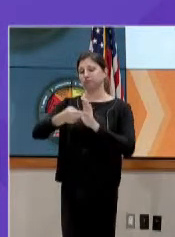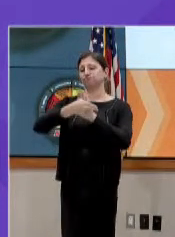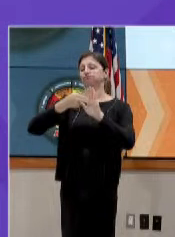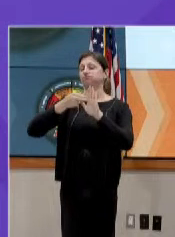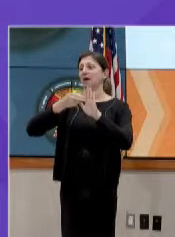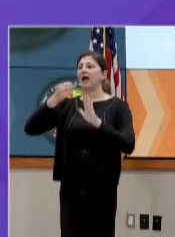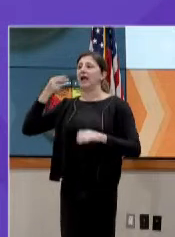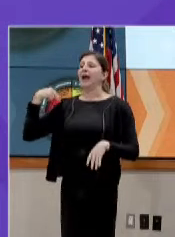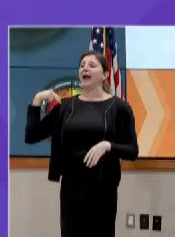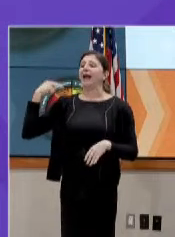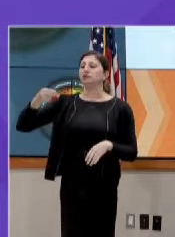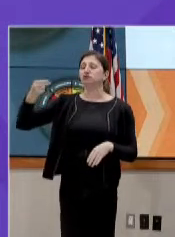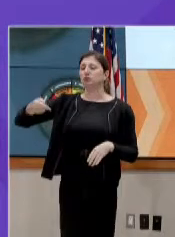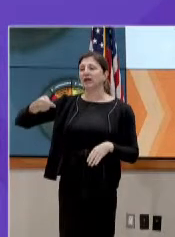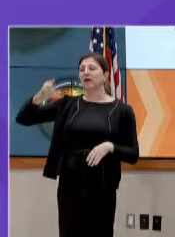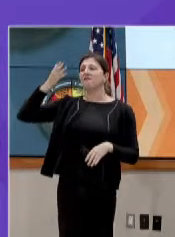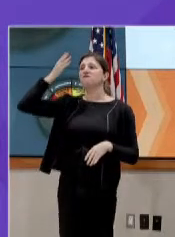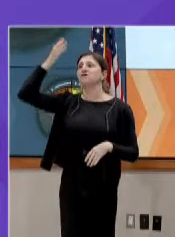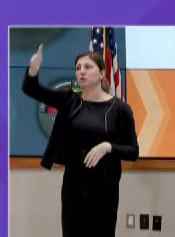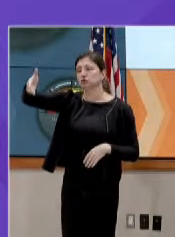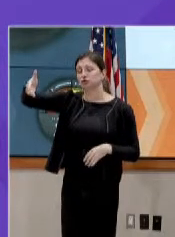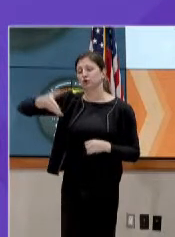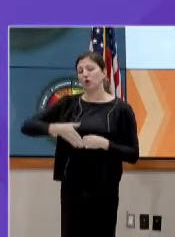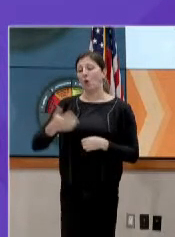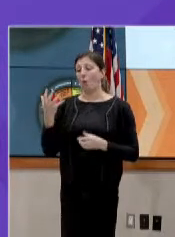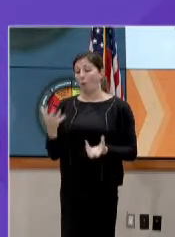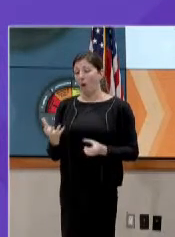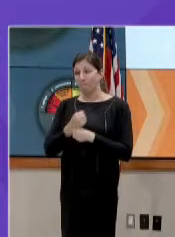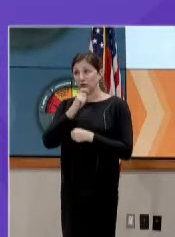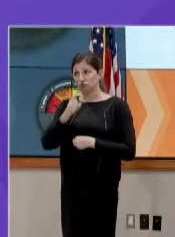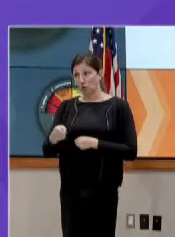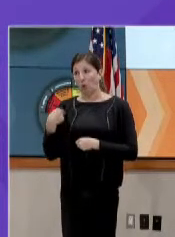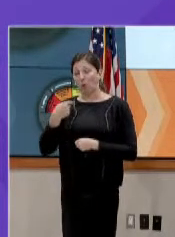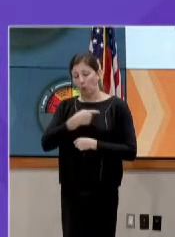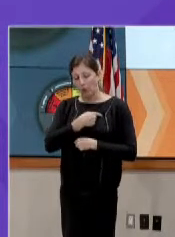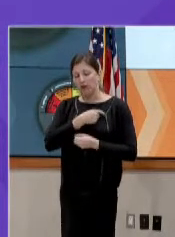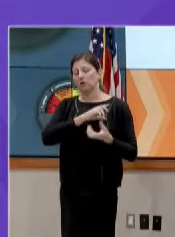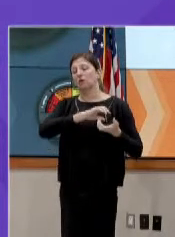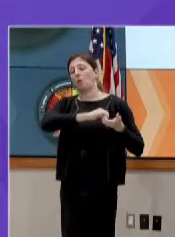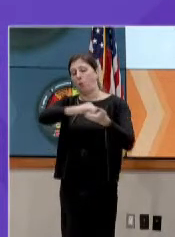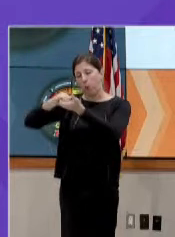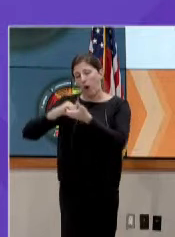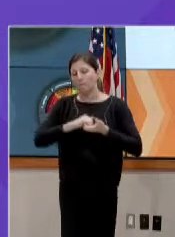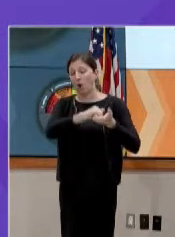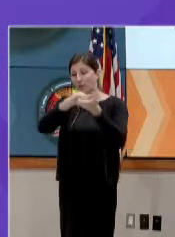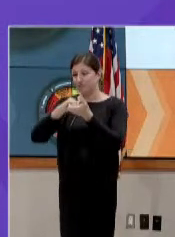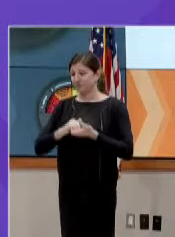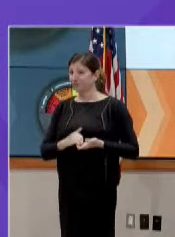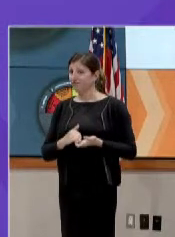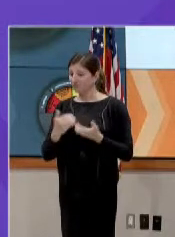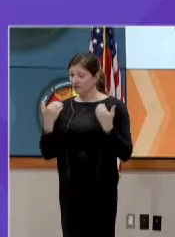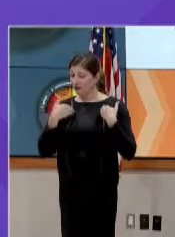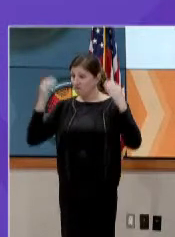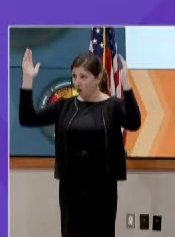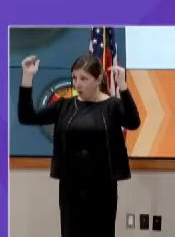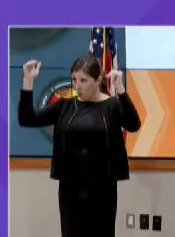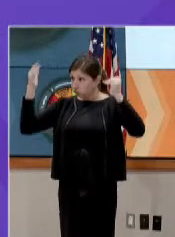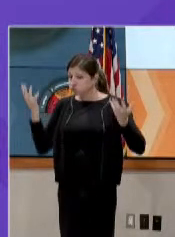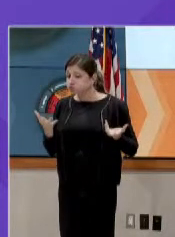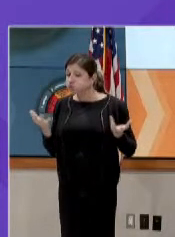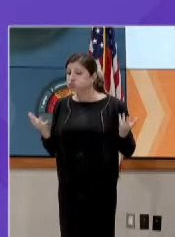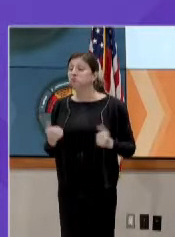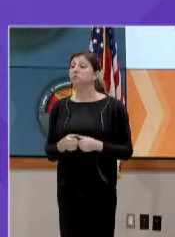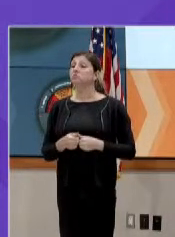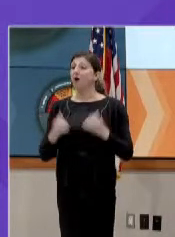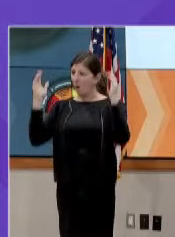the future of where we are going. And we want to make sure we do all of that. Now, there is hope here, and that hope is